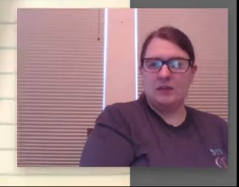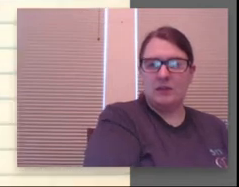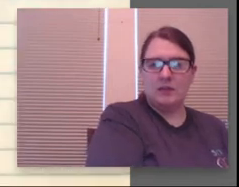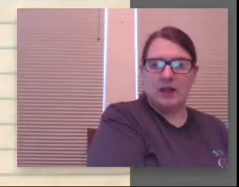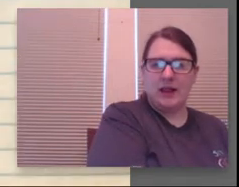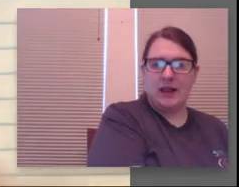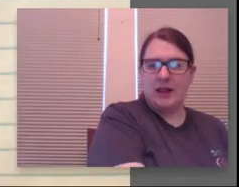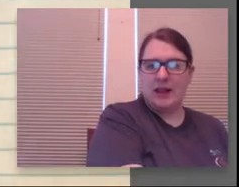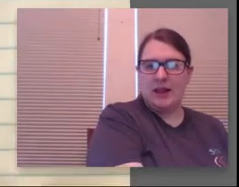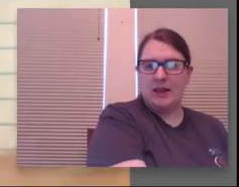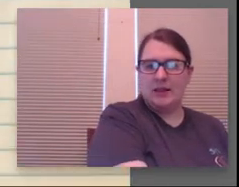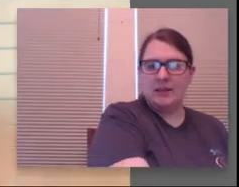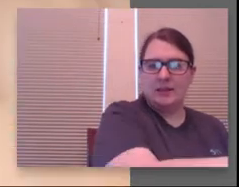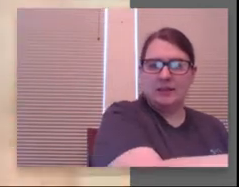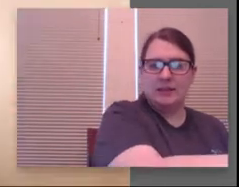Okay,